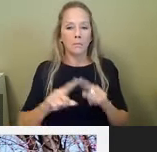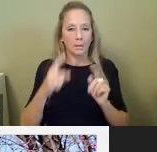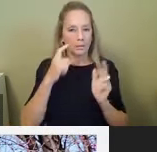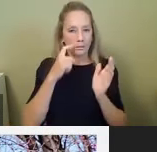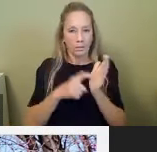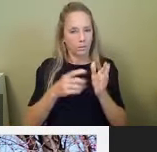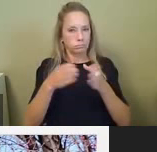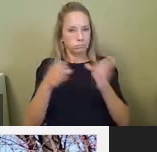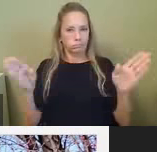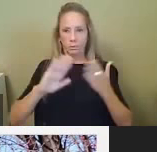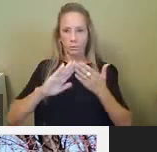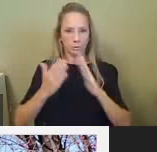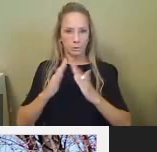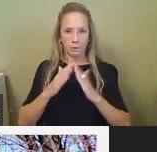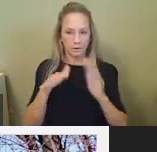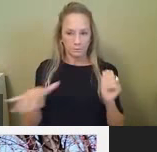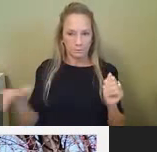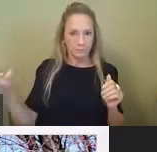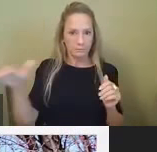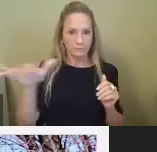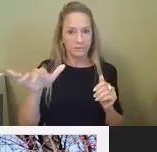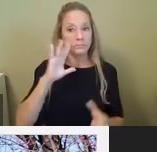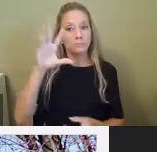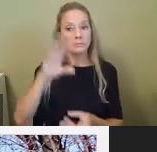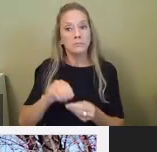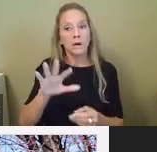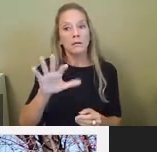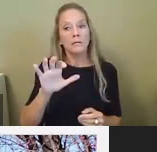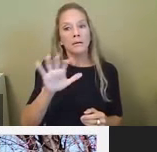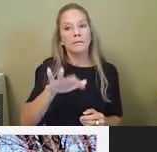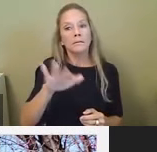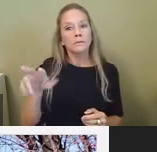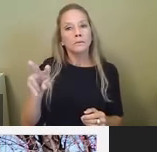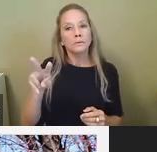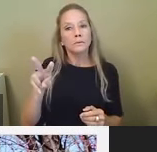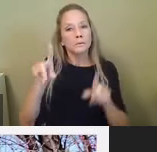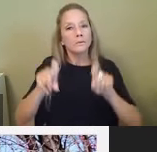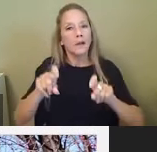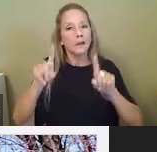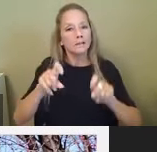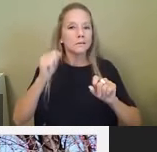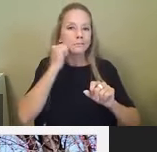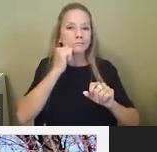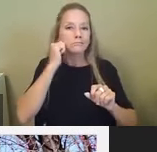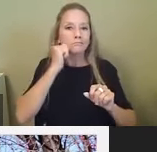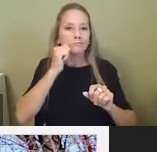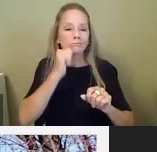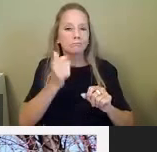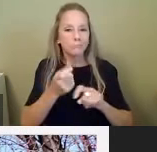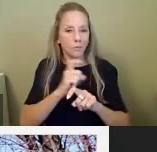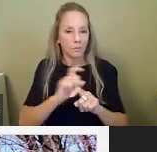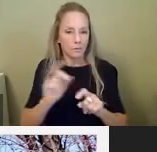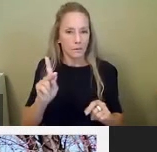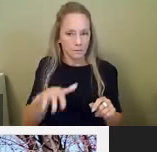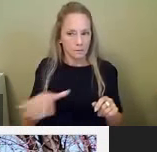14 days, there have been an average of 562 tests done in Knox County per day. You'll note that the state